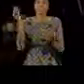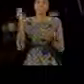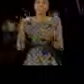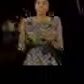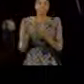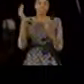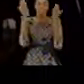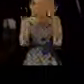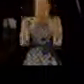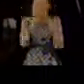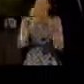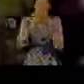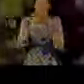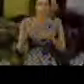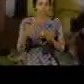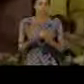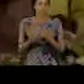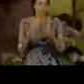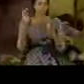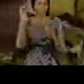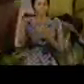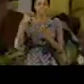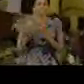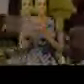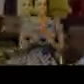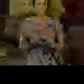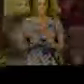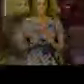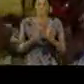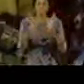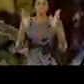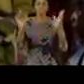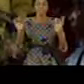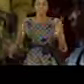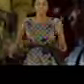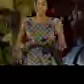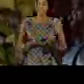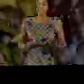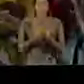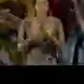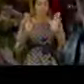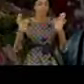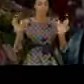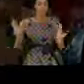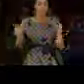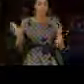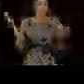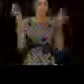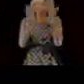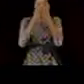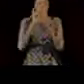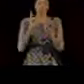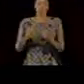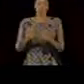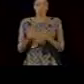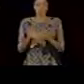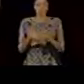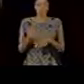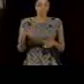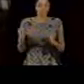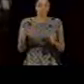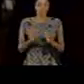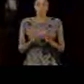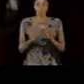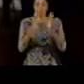The darker the night, the brighter the life that shines, won't you shine? The darker the night,